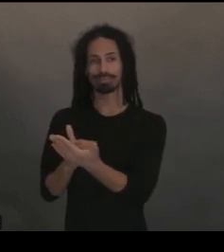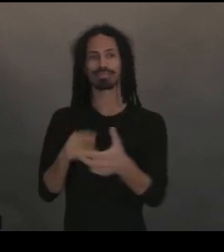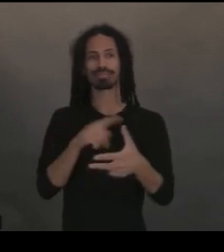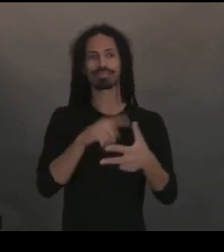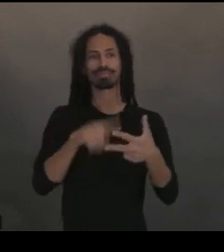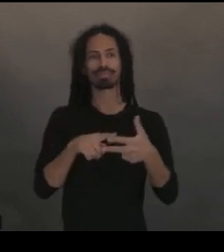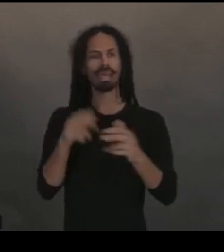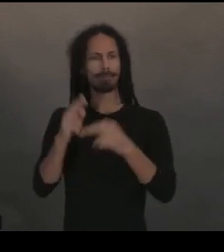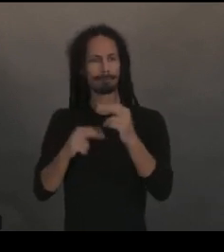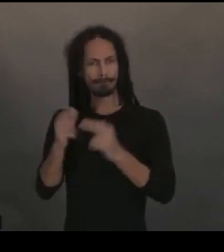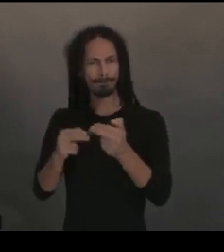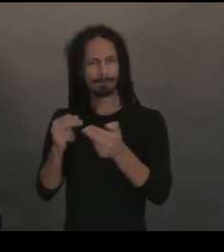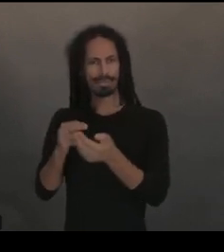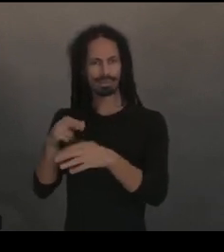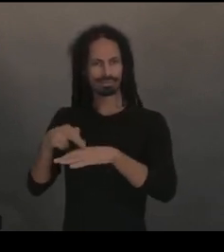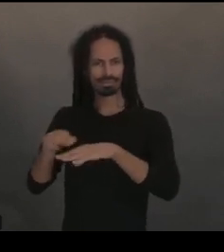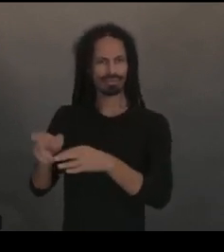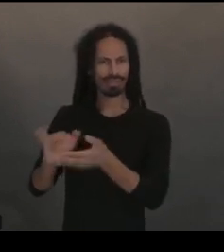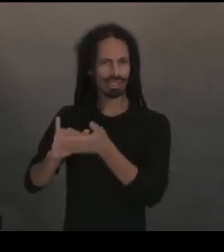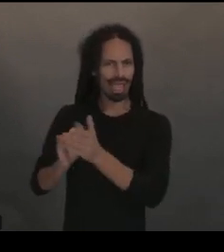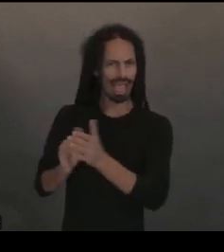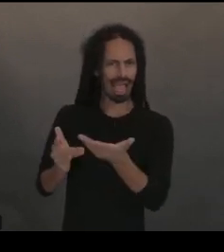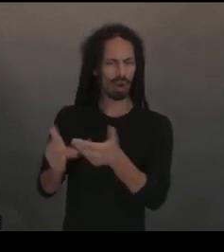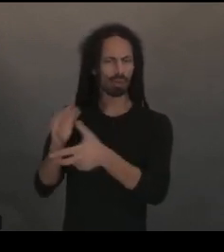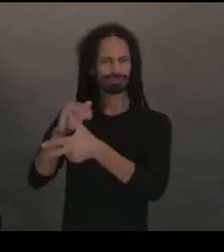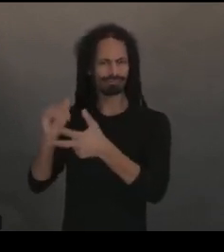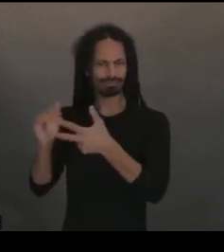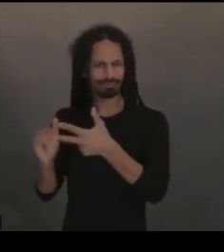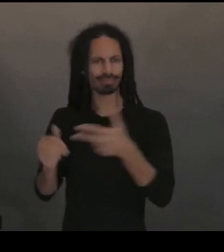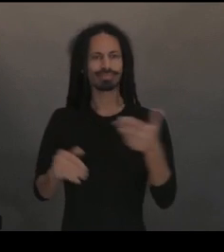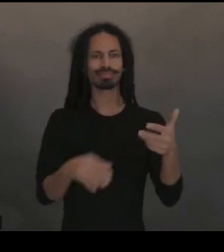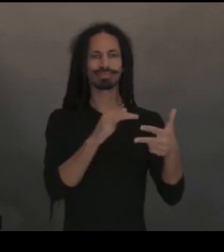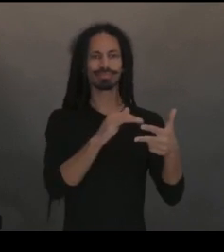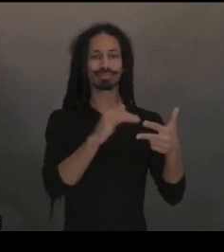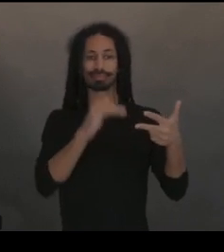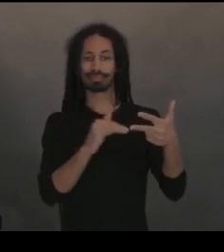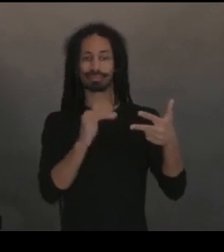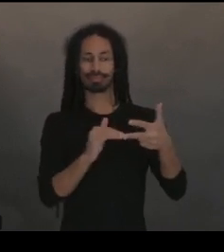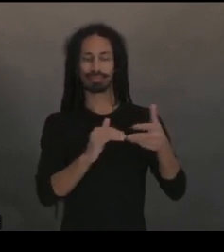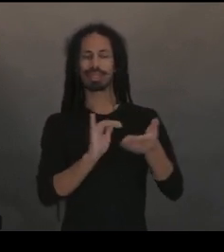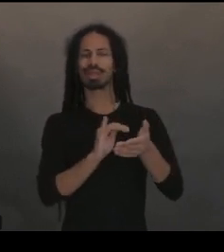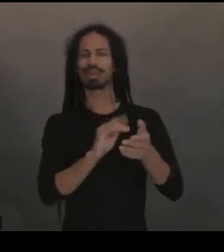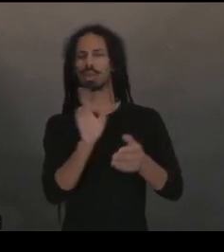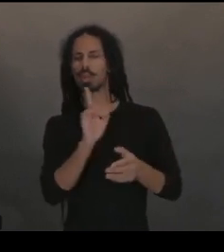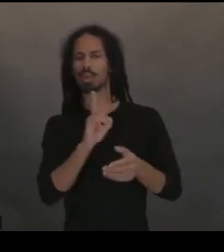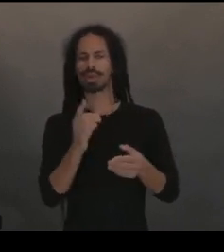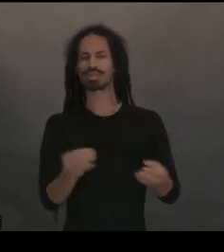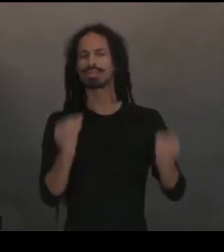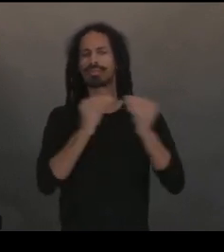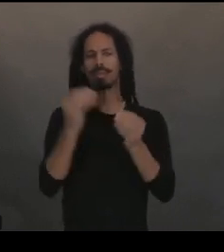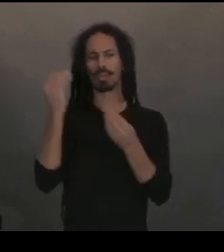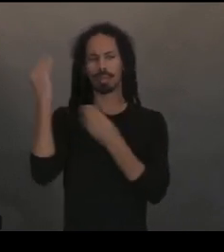to build your references in 3 steps, and then where you can go for more information.